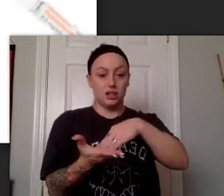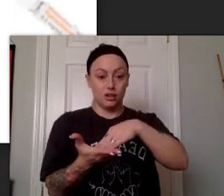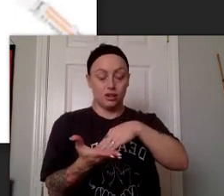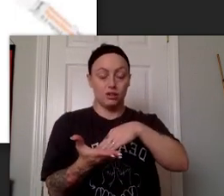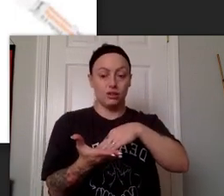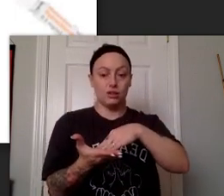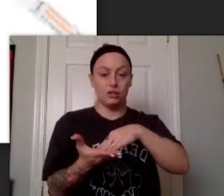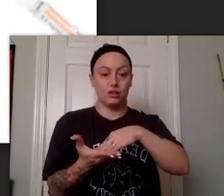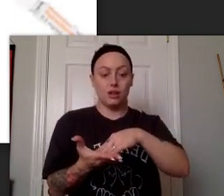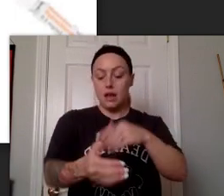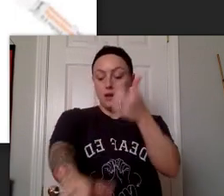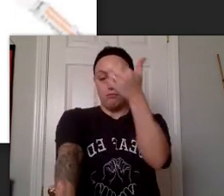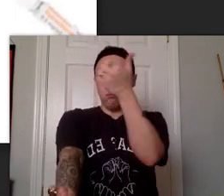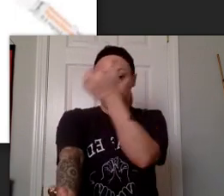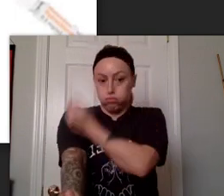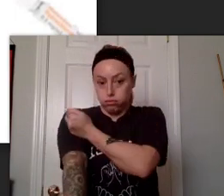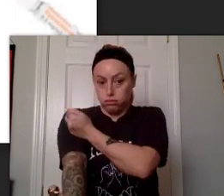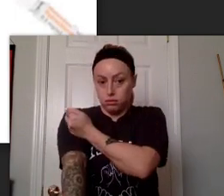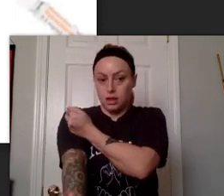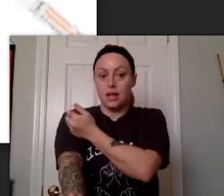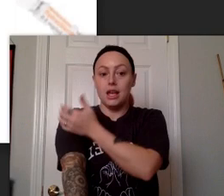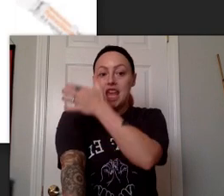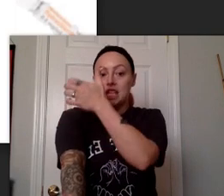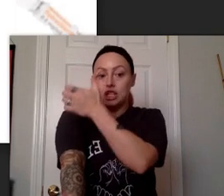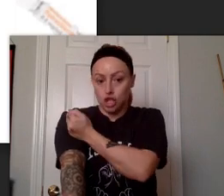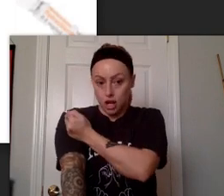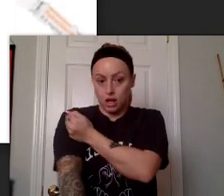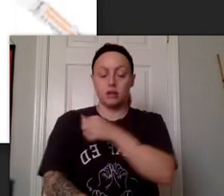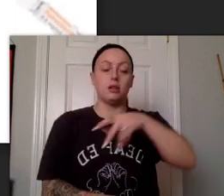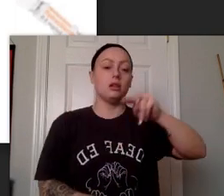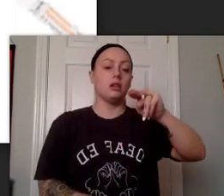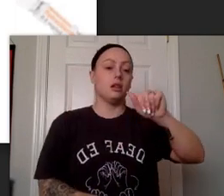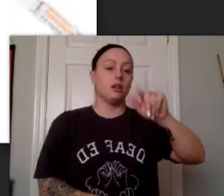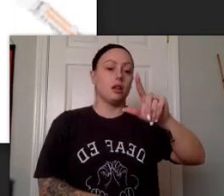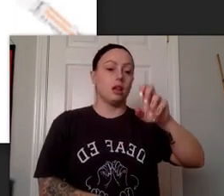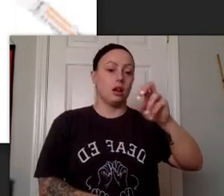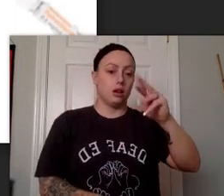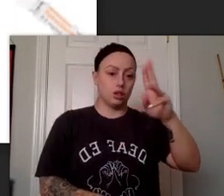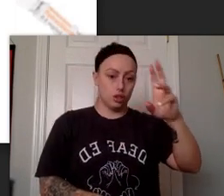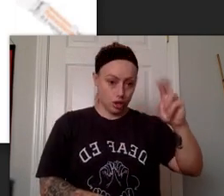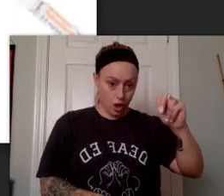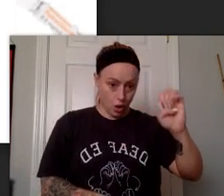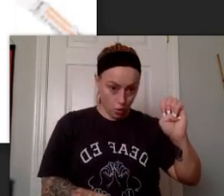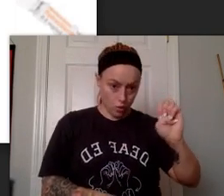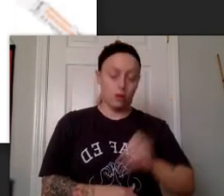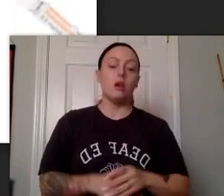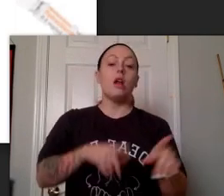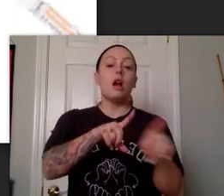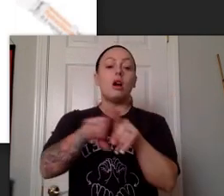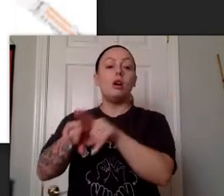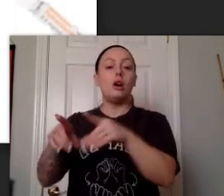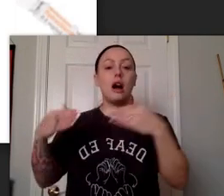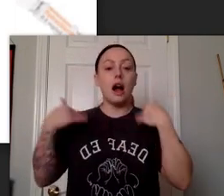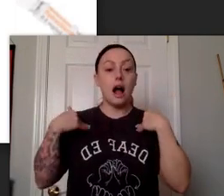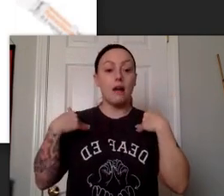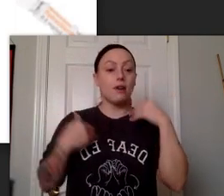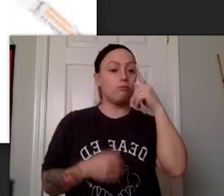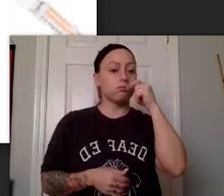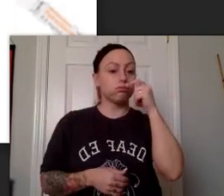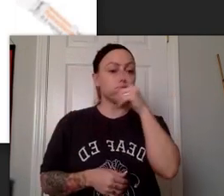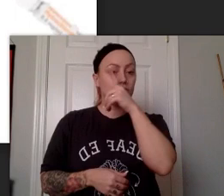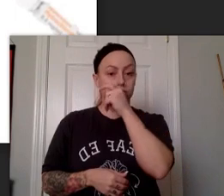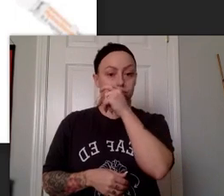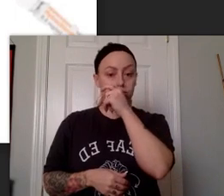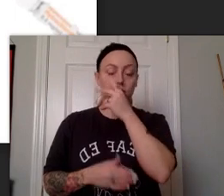forms of naloxone, as do Colorado Health Networks and access point locations across the state. And then we also have these beautiful nasal